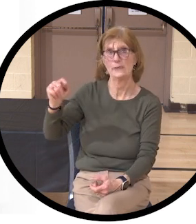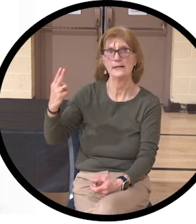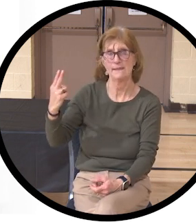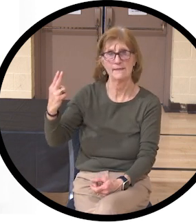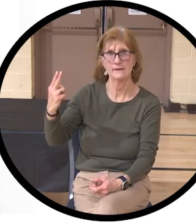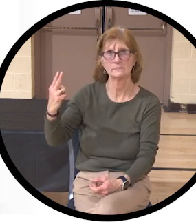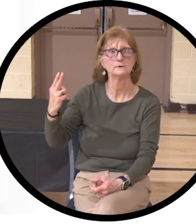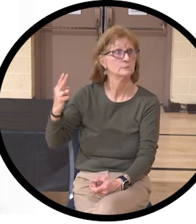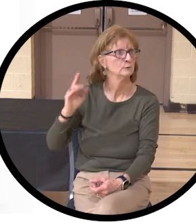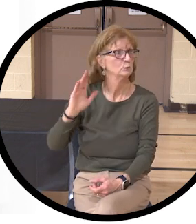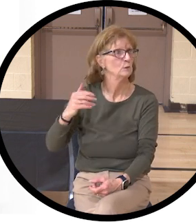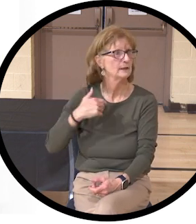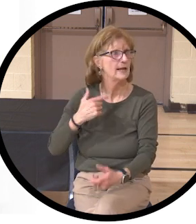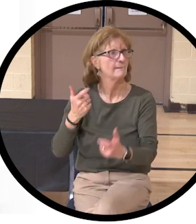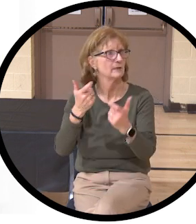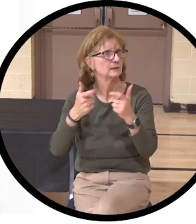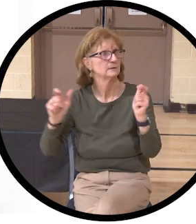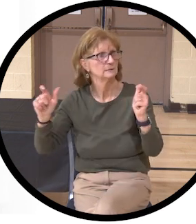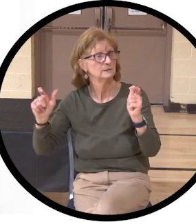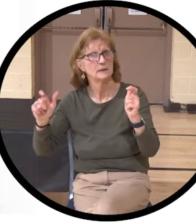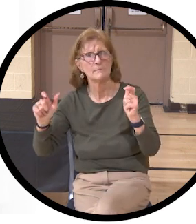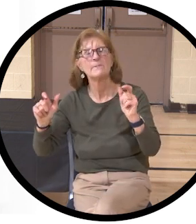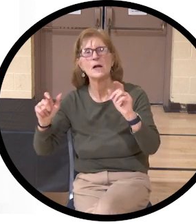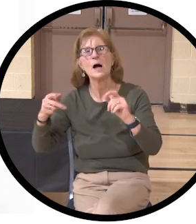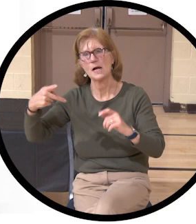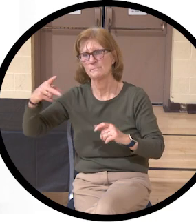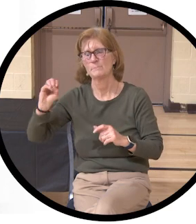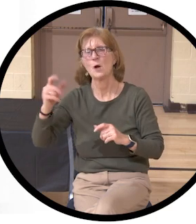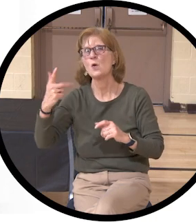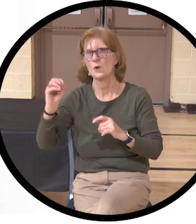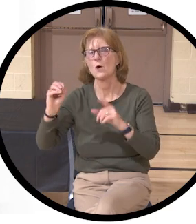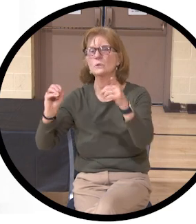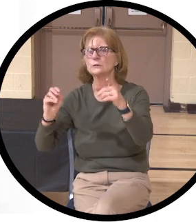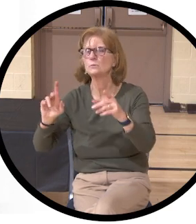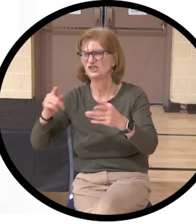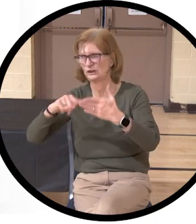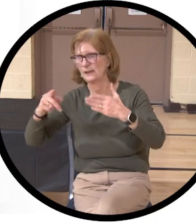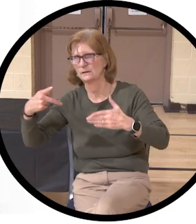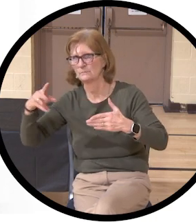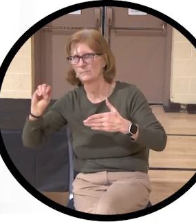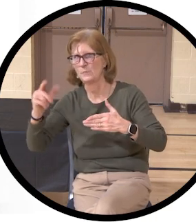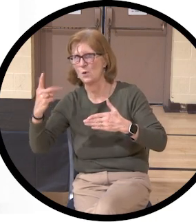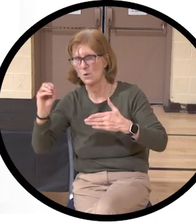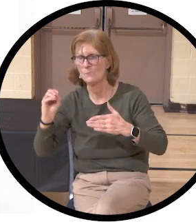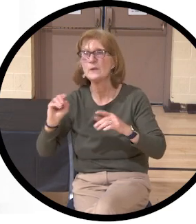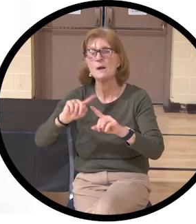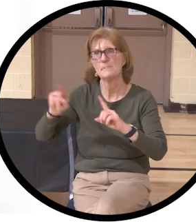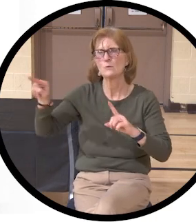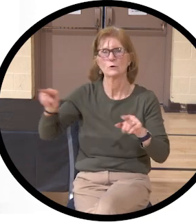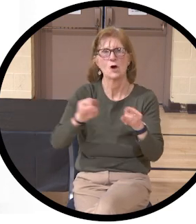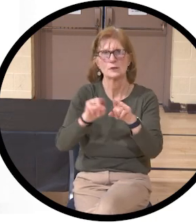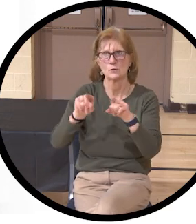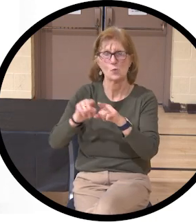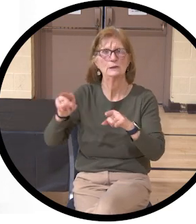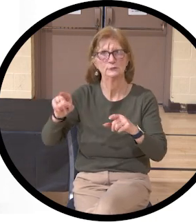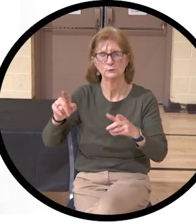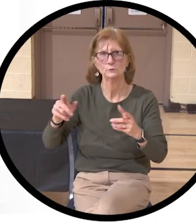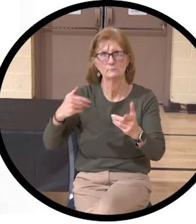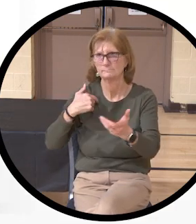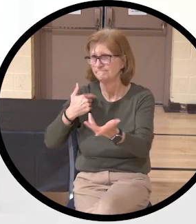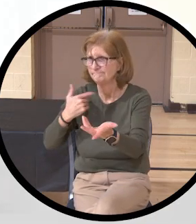having a large community coalition meeting where they'll talk about the full system expansion, not just the one at this intersection.